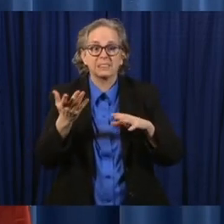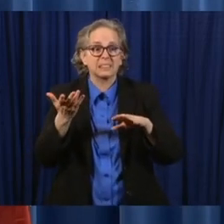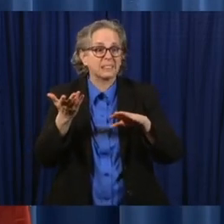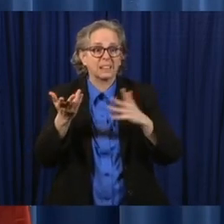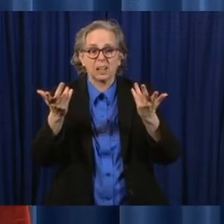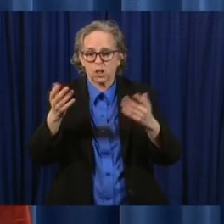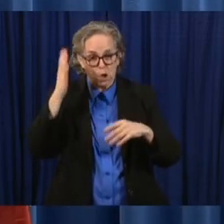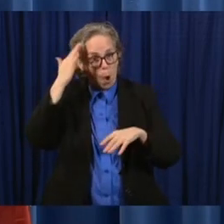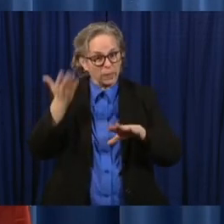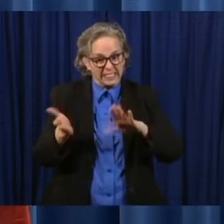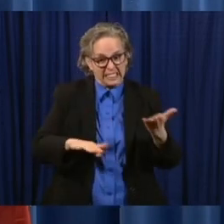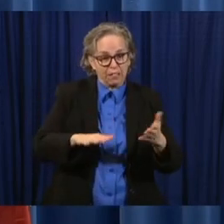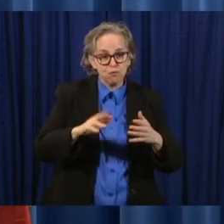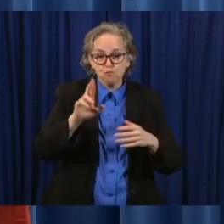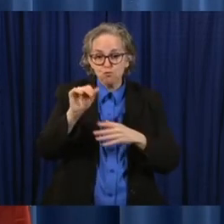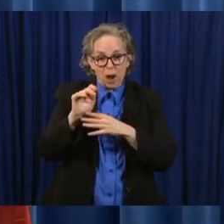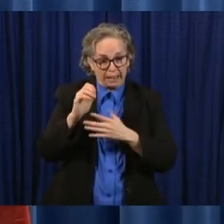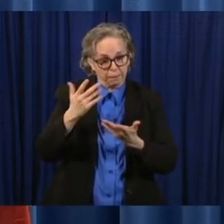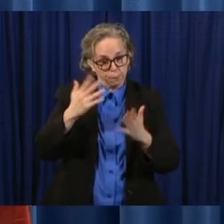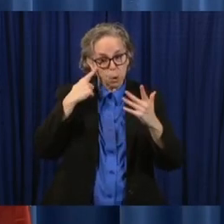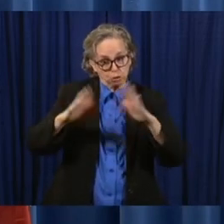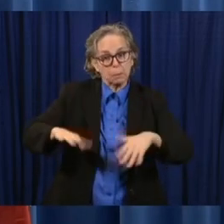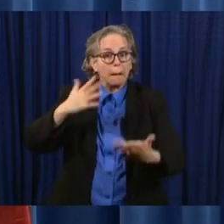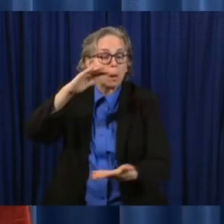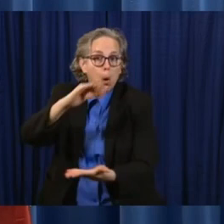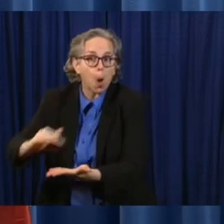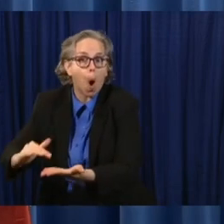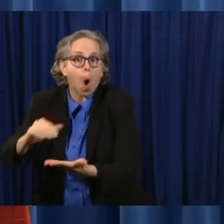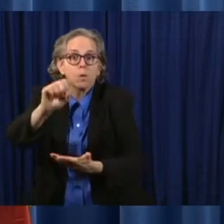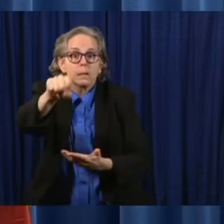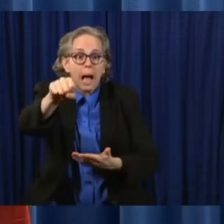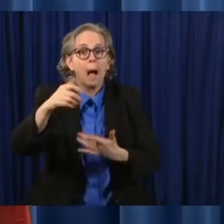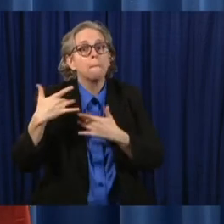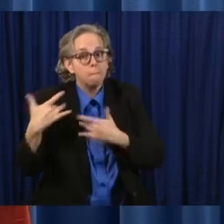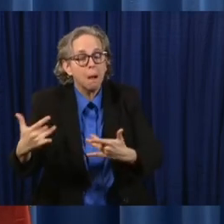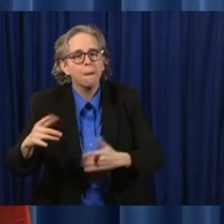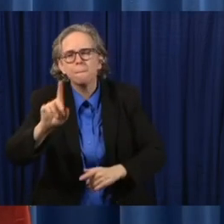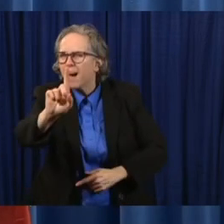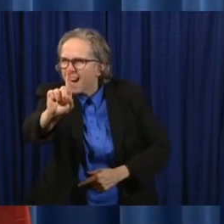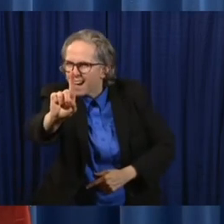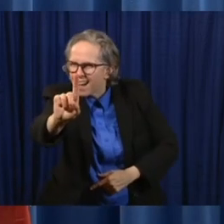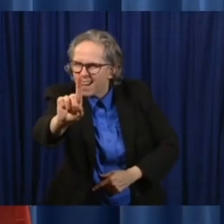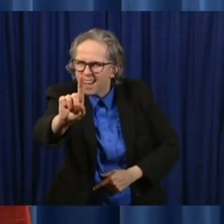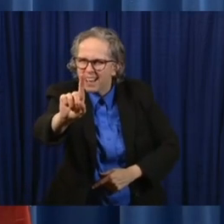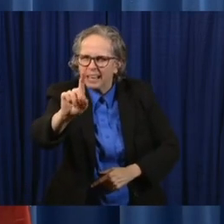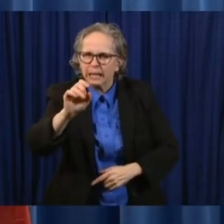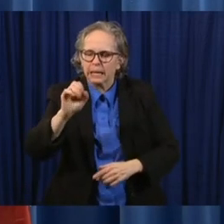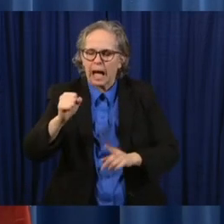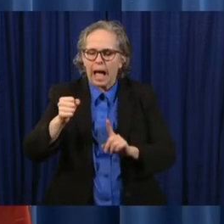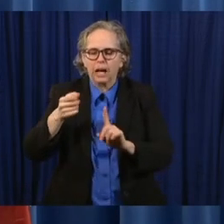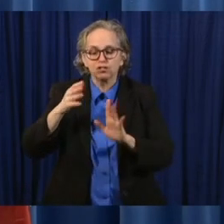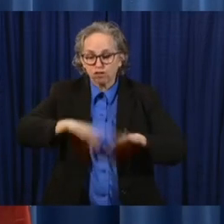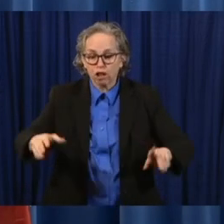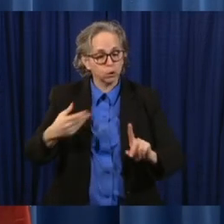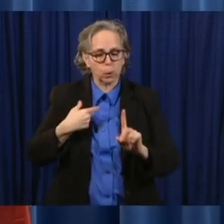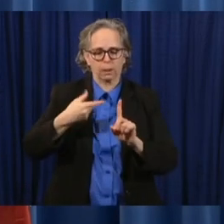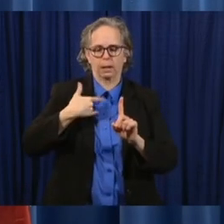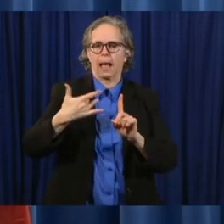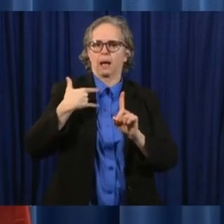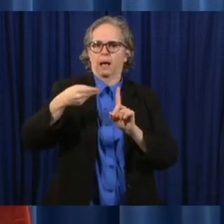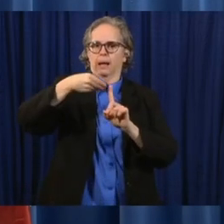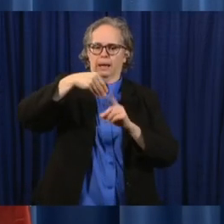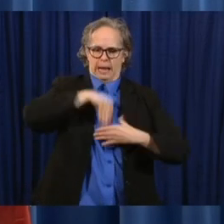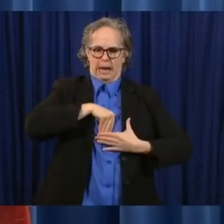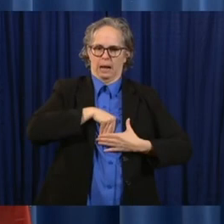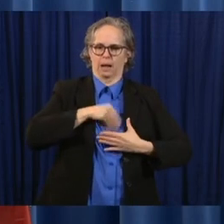people. But we also know that young people are carriers. And the reason that the